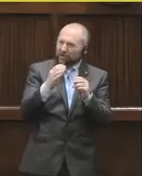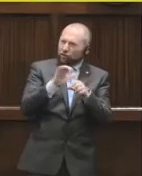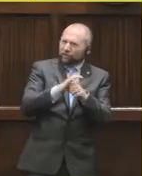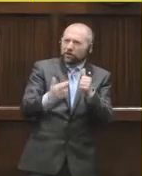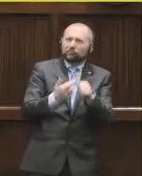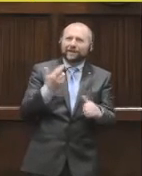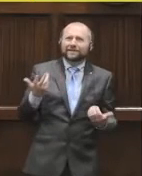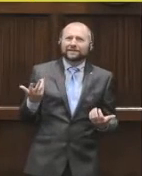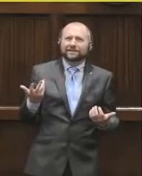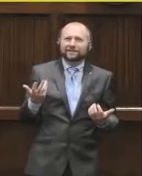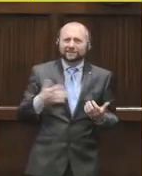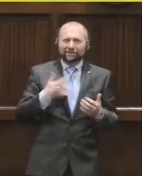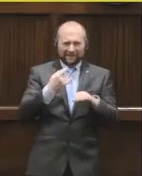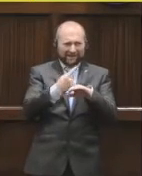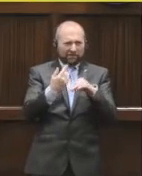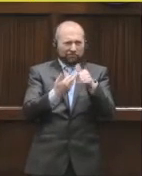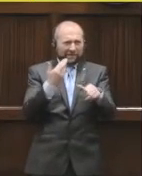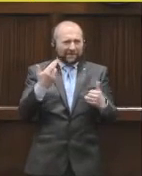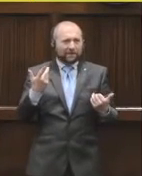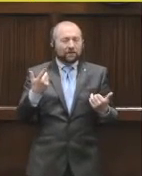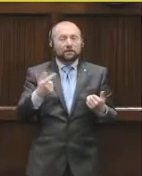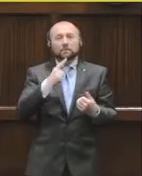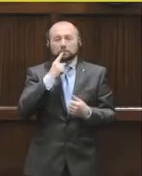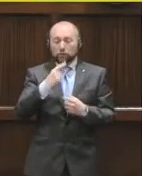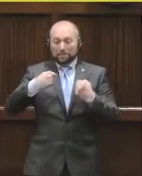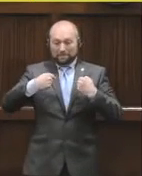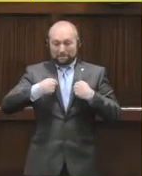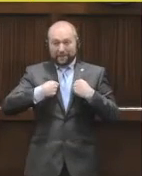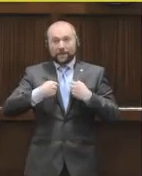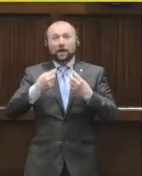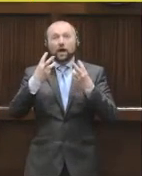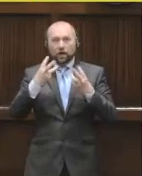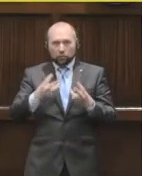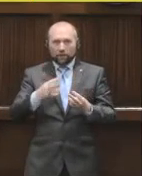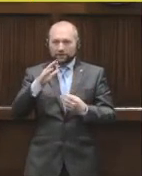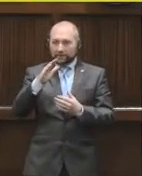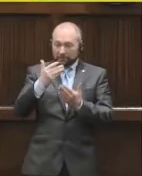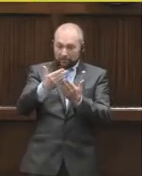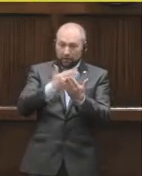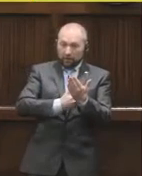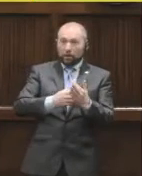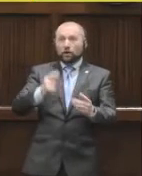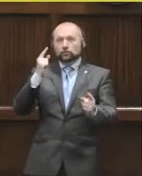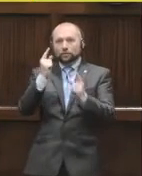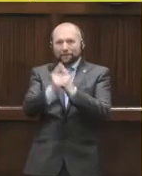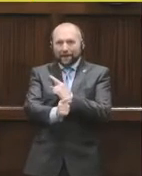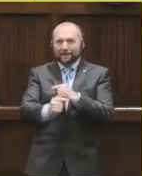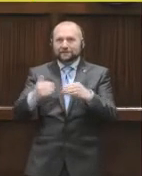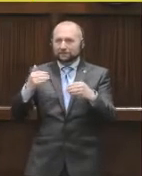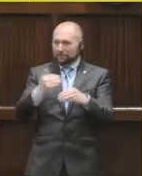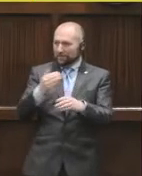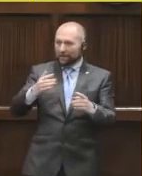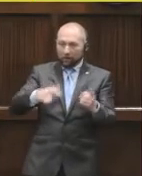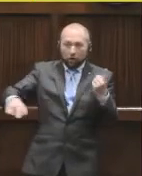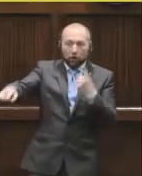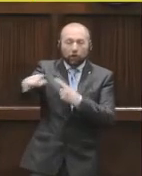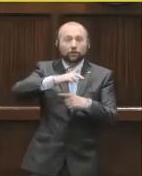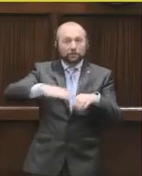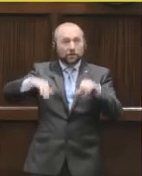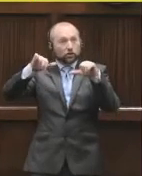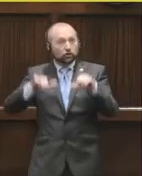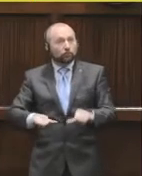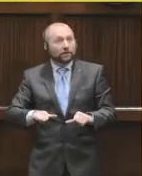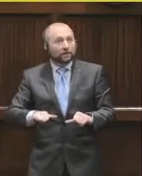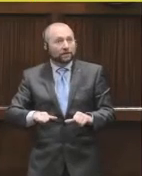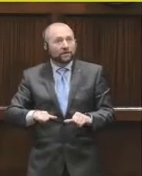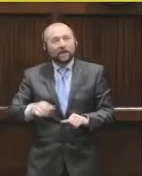point of view, I'm trying to get the legislation through with the cooperation of all of yourselves, and I would